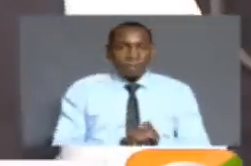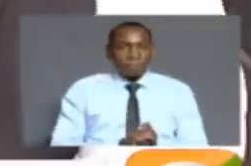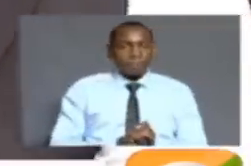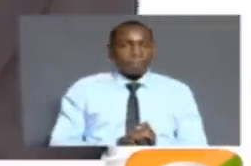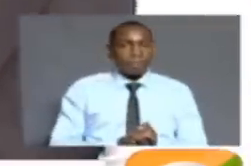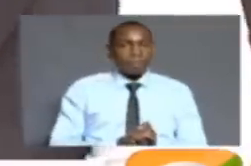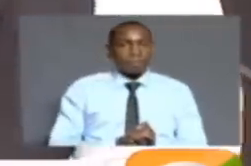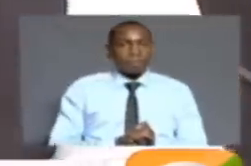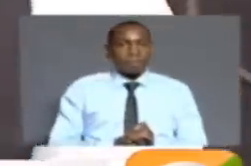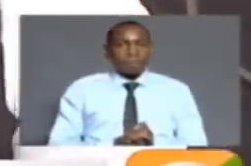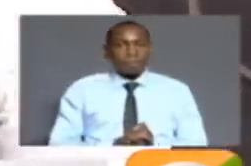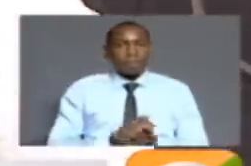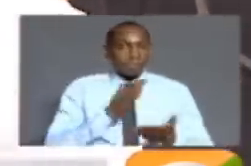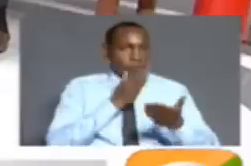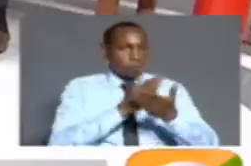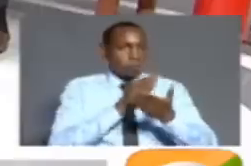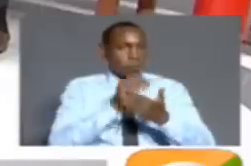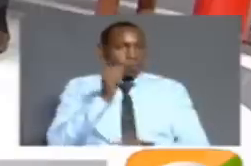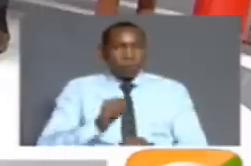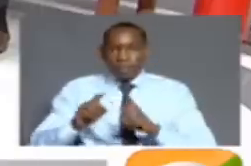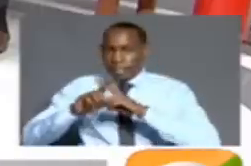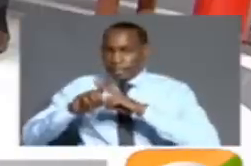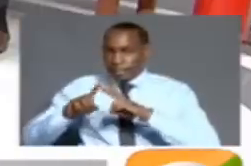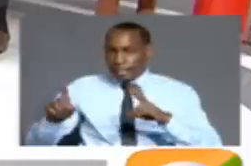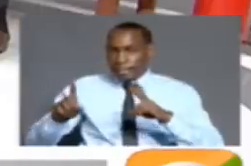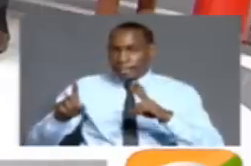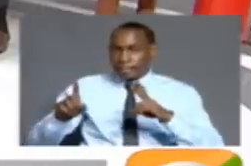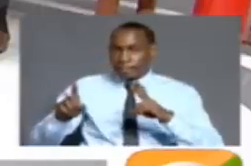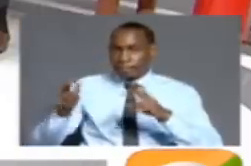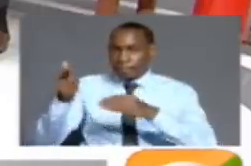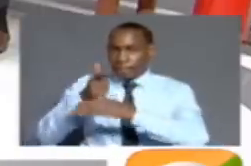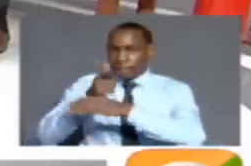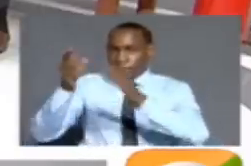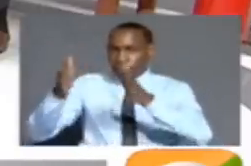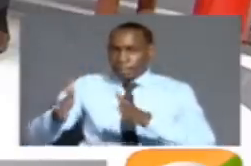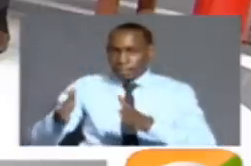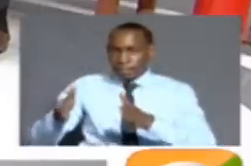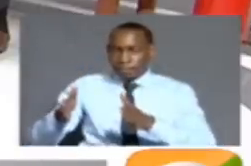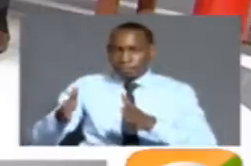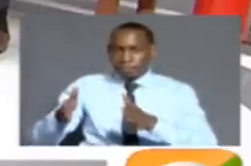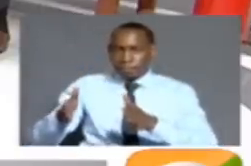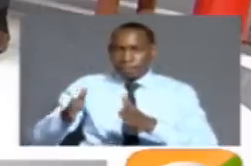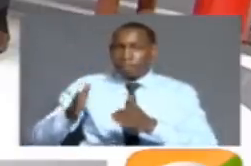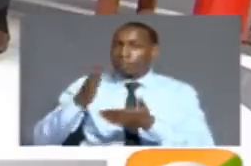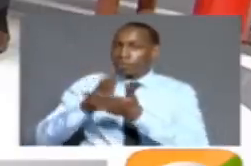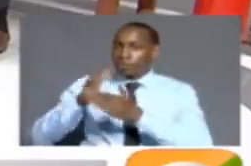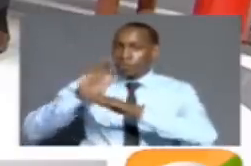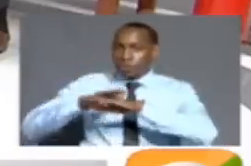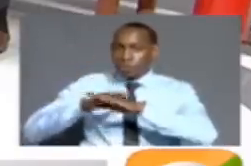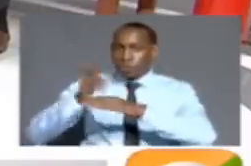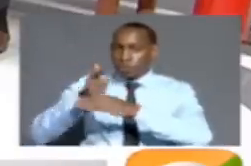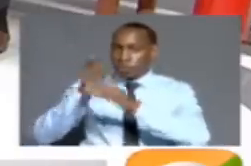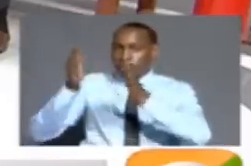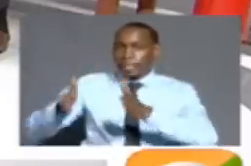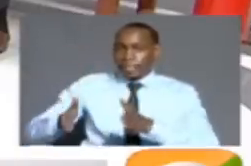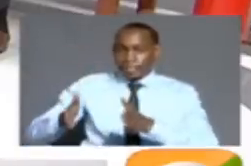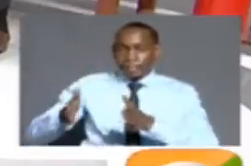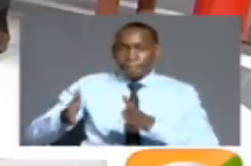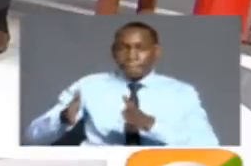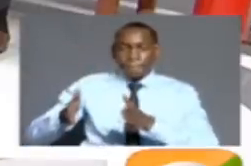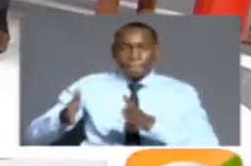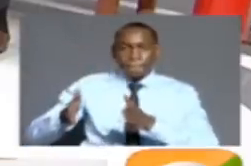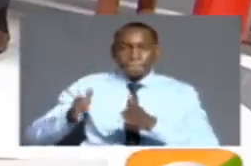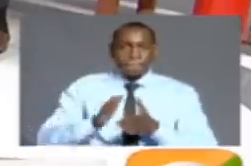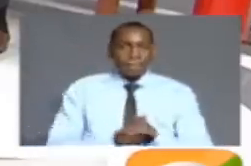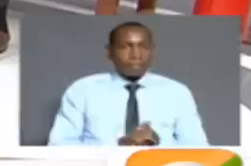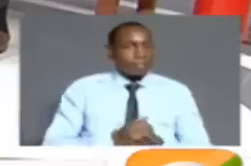Time. You guys are old. Yeah, you know, we started off as journalists. Together. Oh, yeah, yeah. And he was a great journalist. This guy was, well.